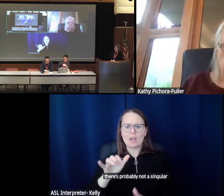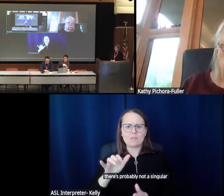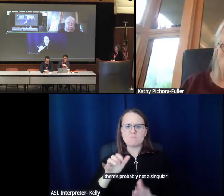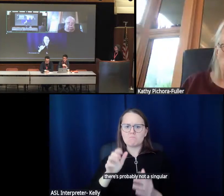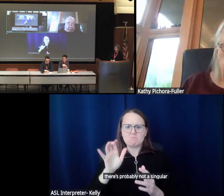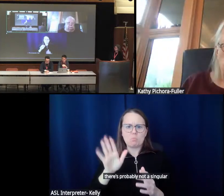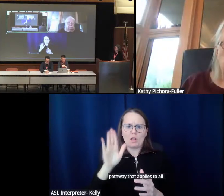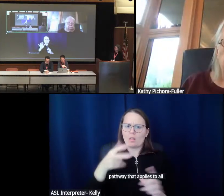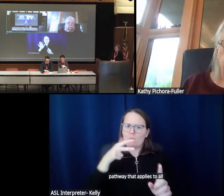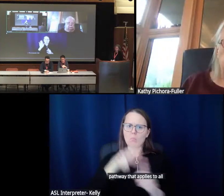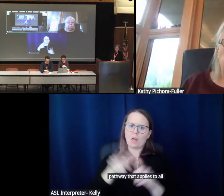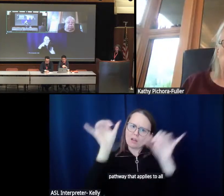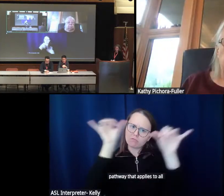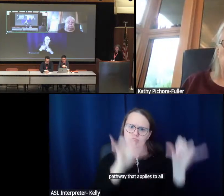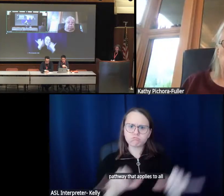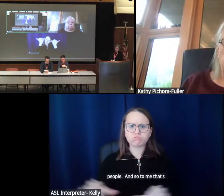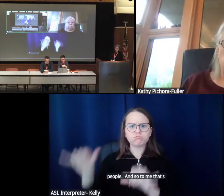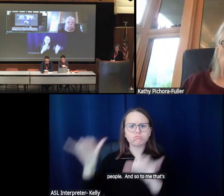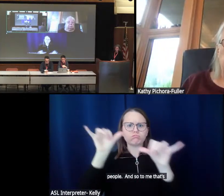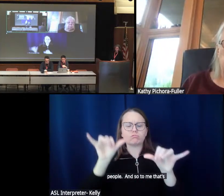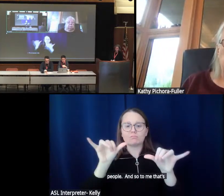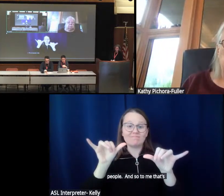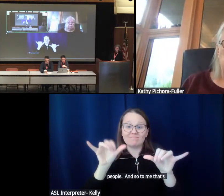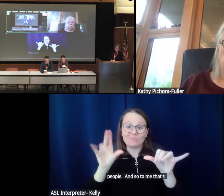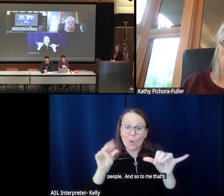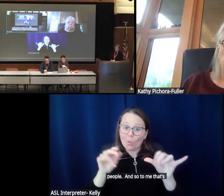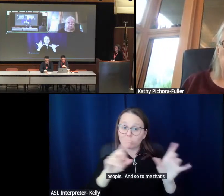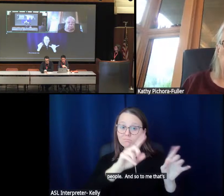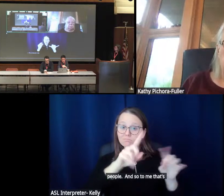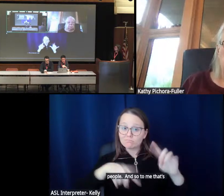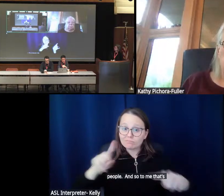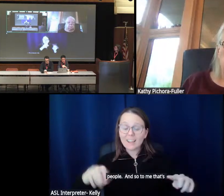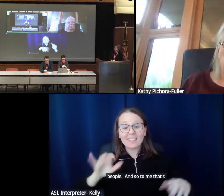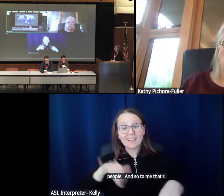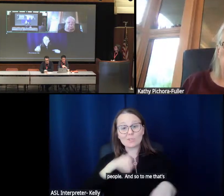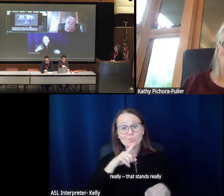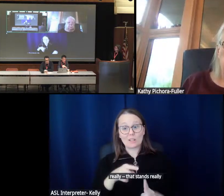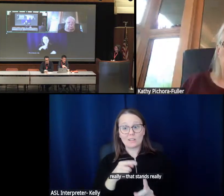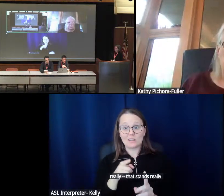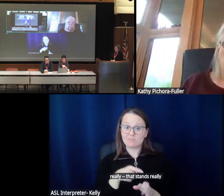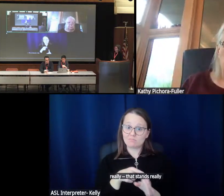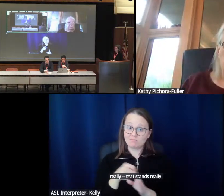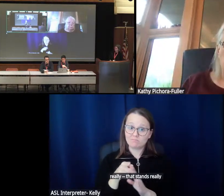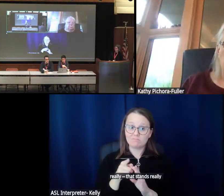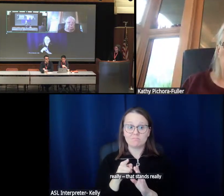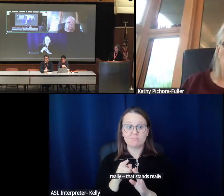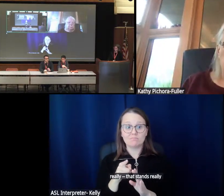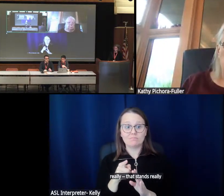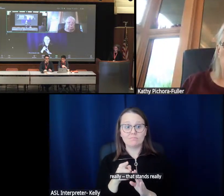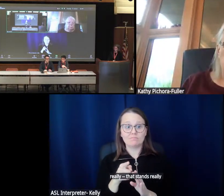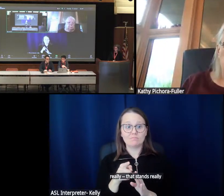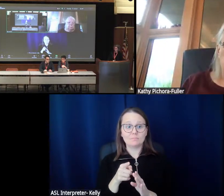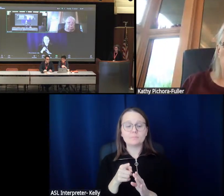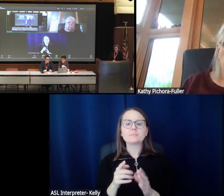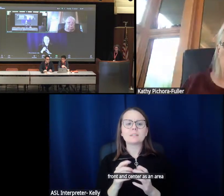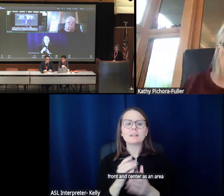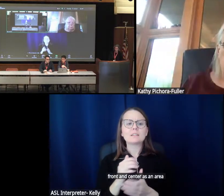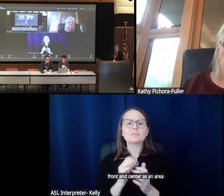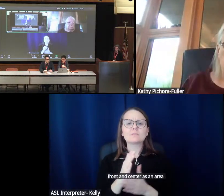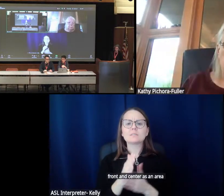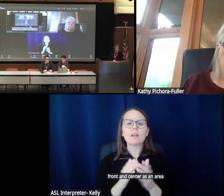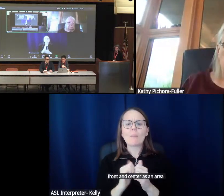me, that stands really front and center as an area where somehow we have to